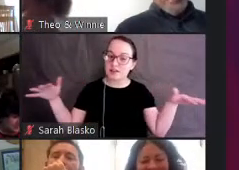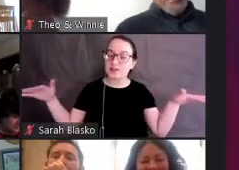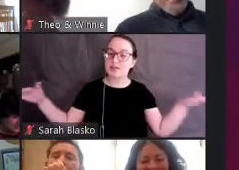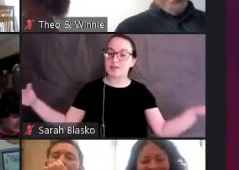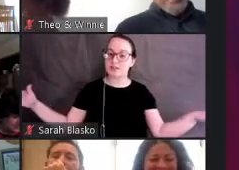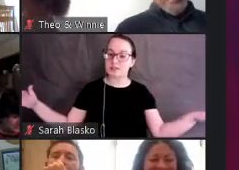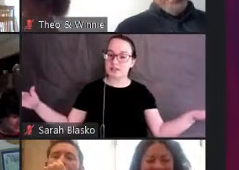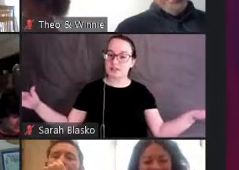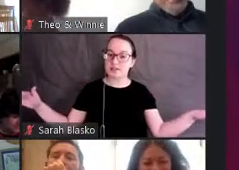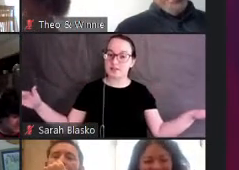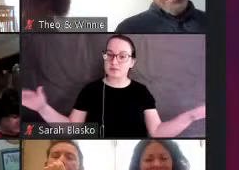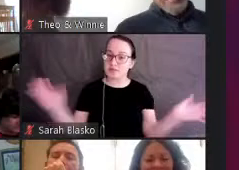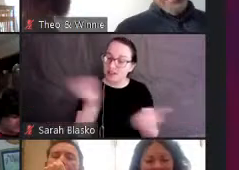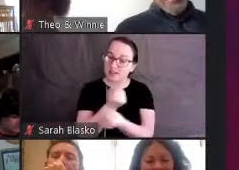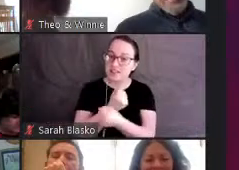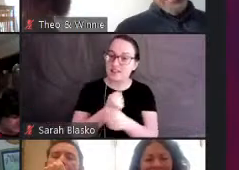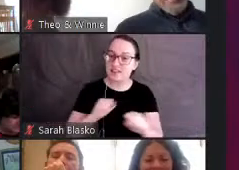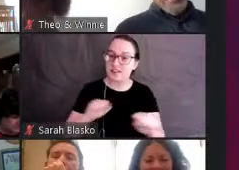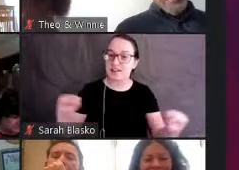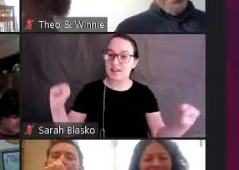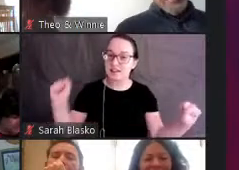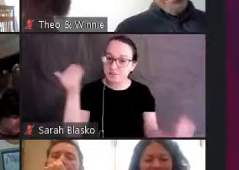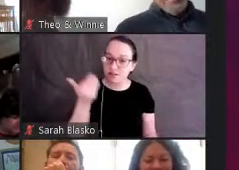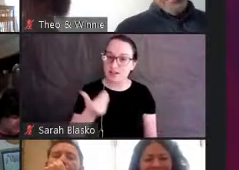sound that saved me.